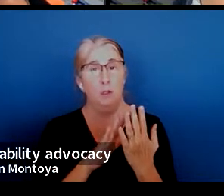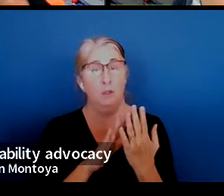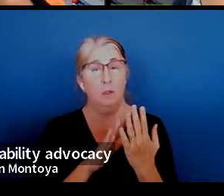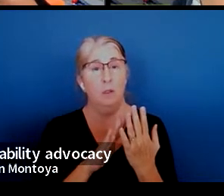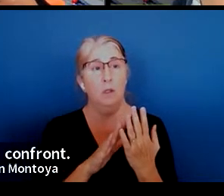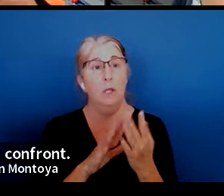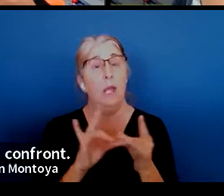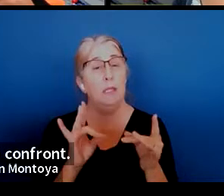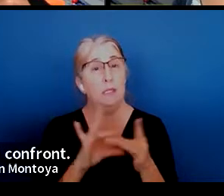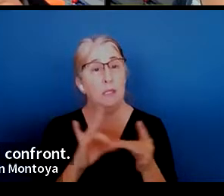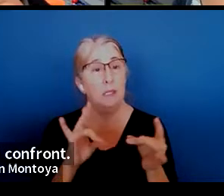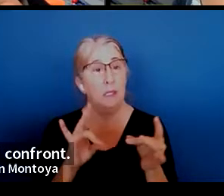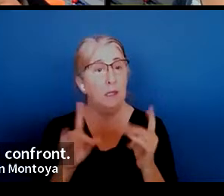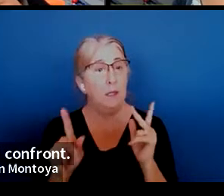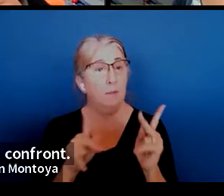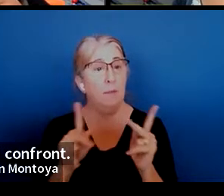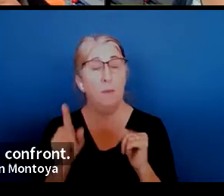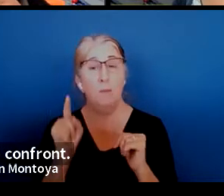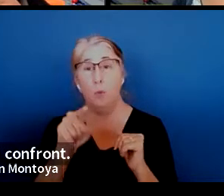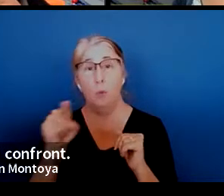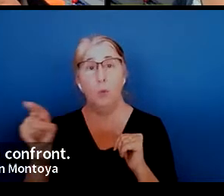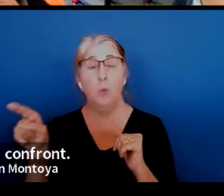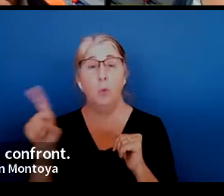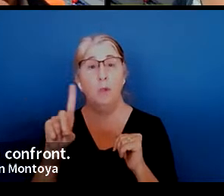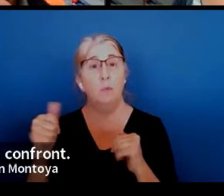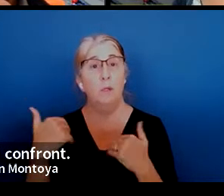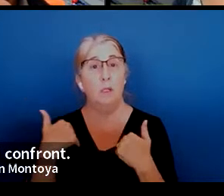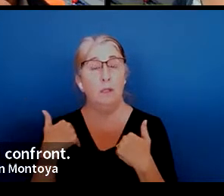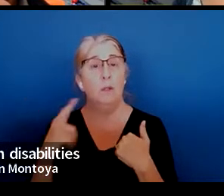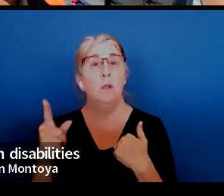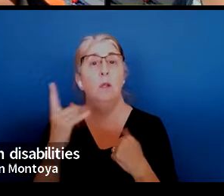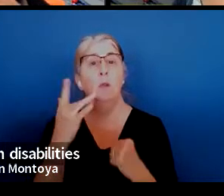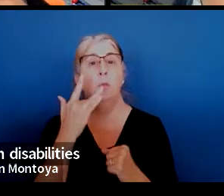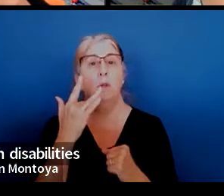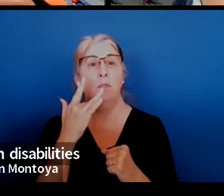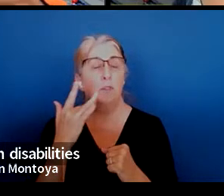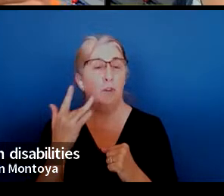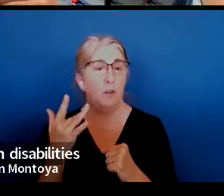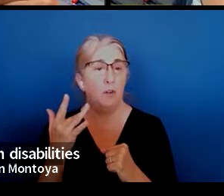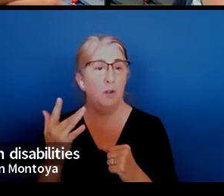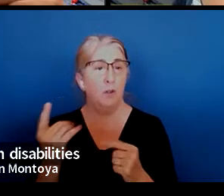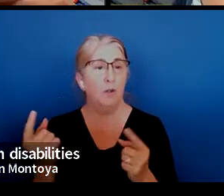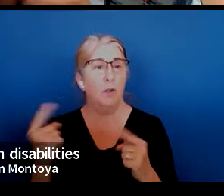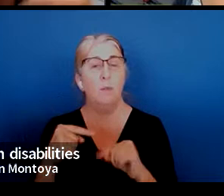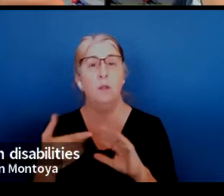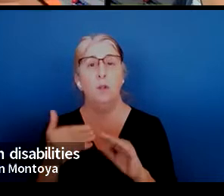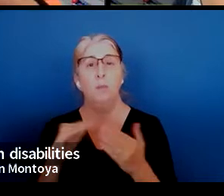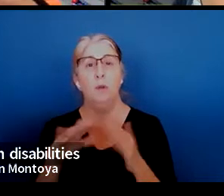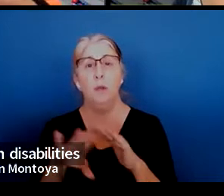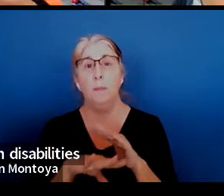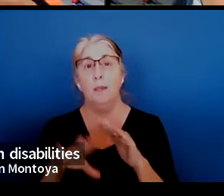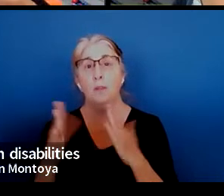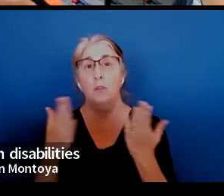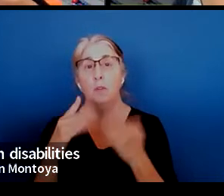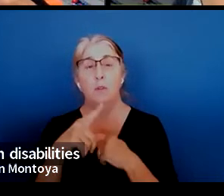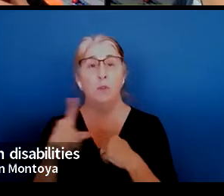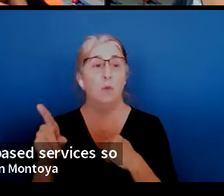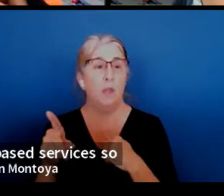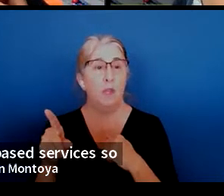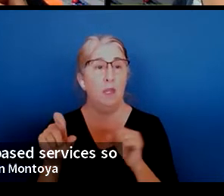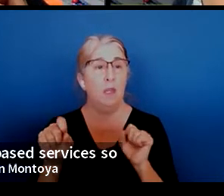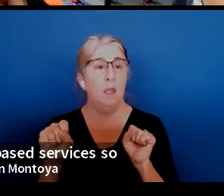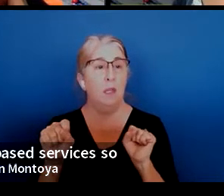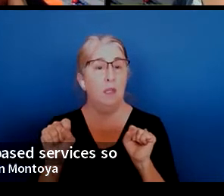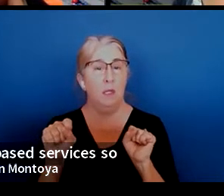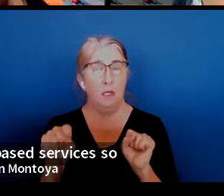and say that people with disabilities prefer home and community-based services so they can live